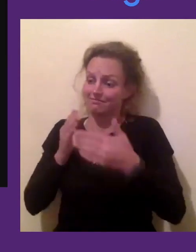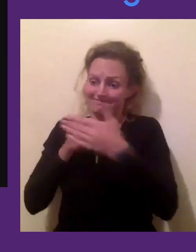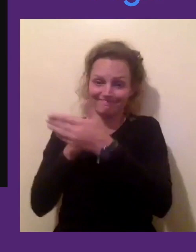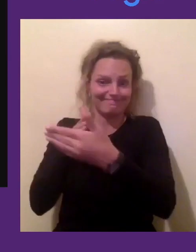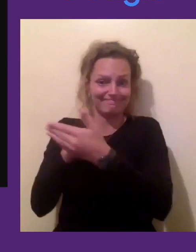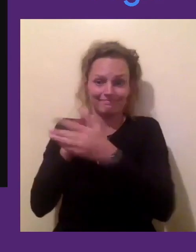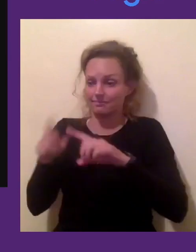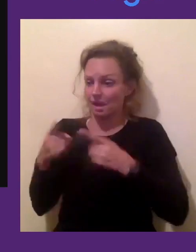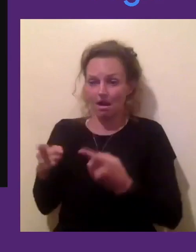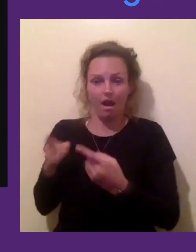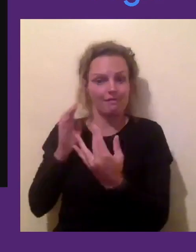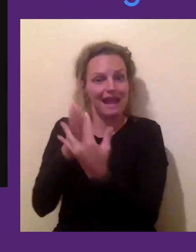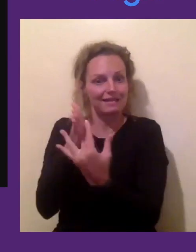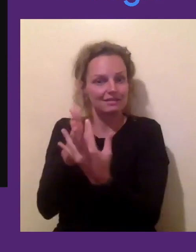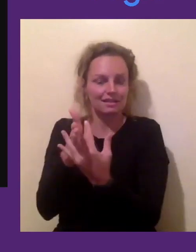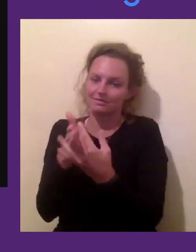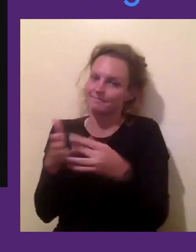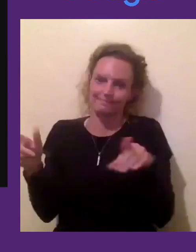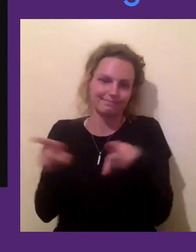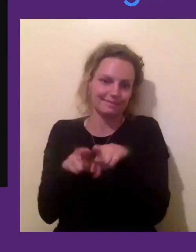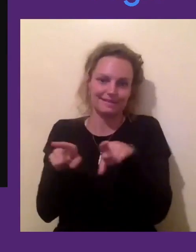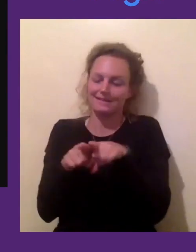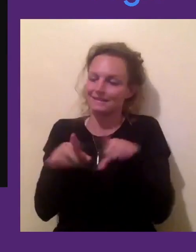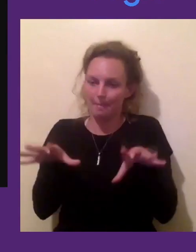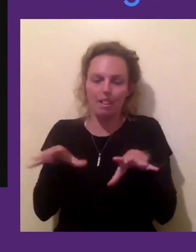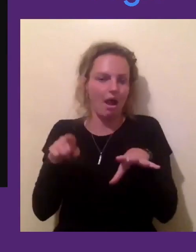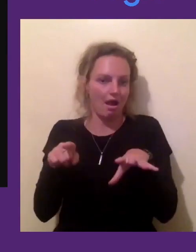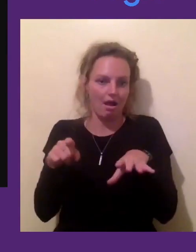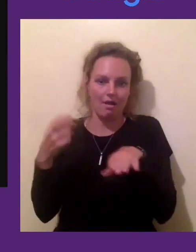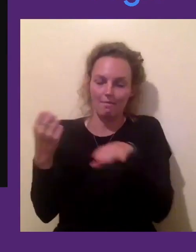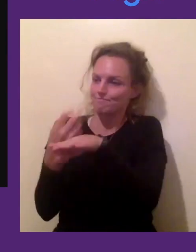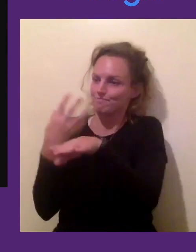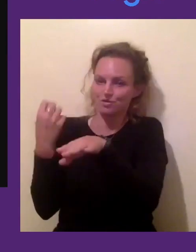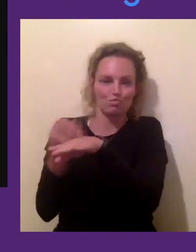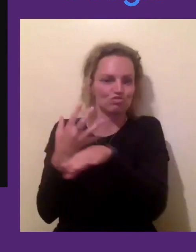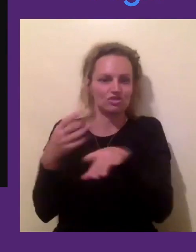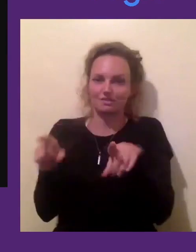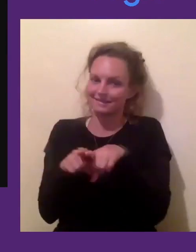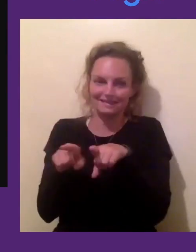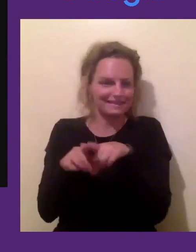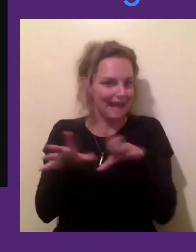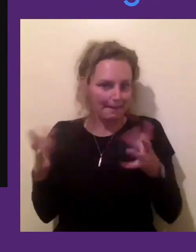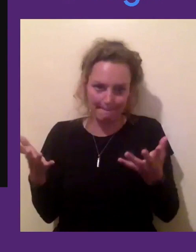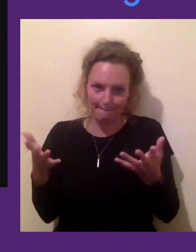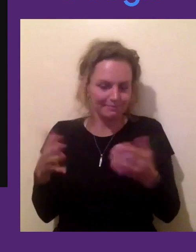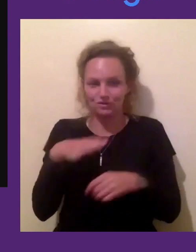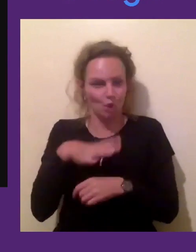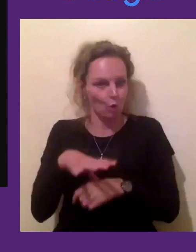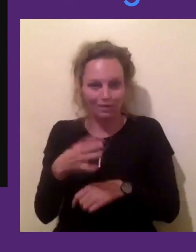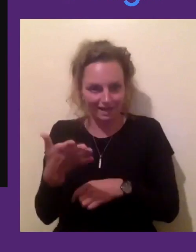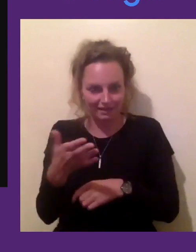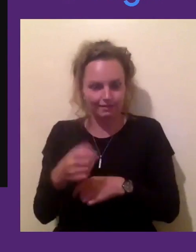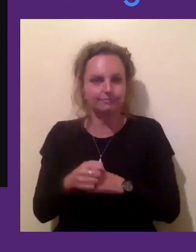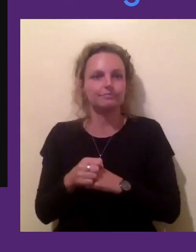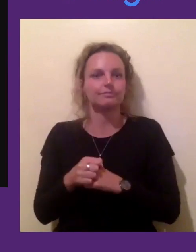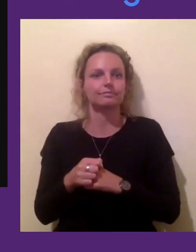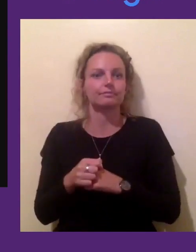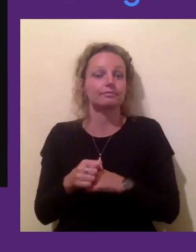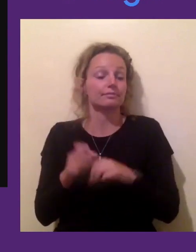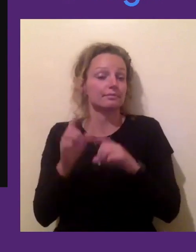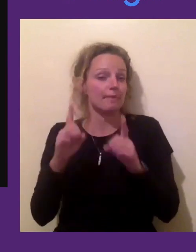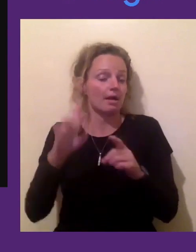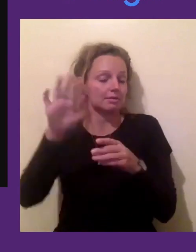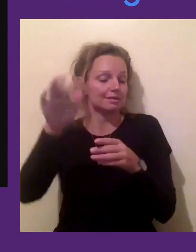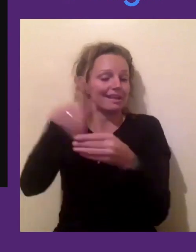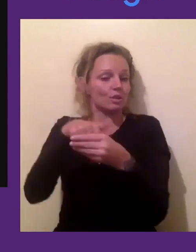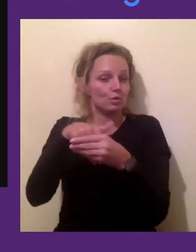as unnecessary as pollution. But externalities are not all bad. Inclusive design creates many